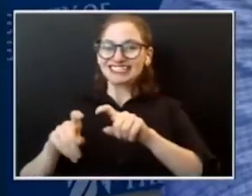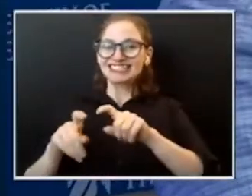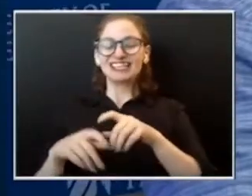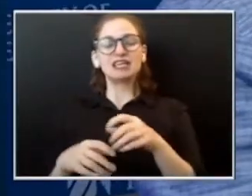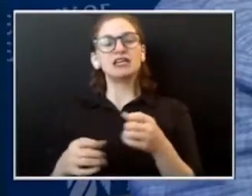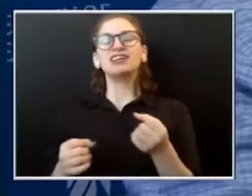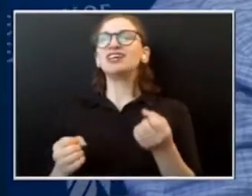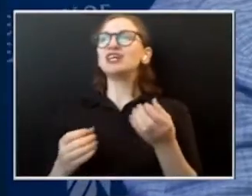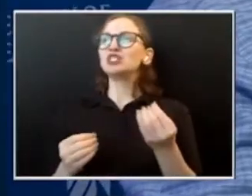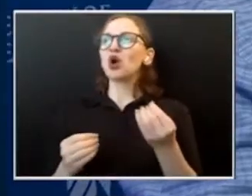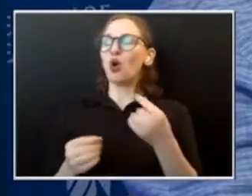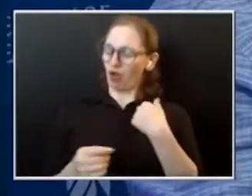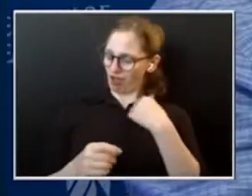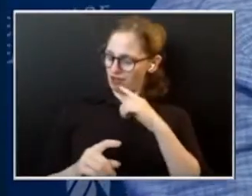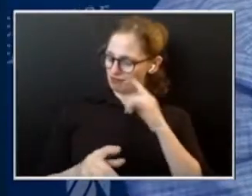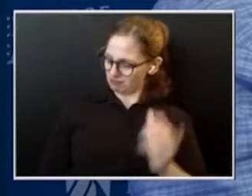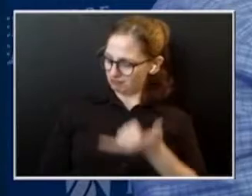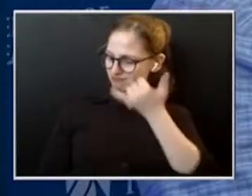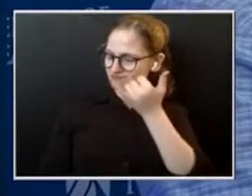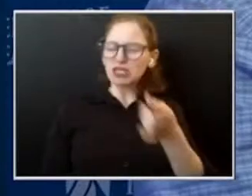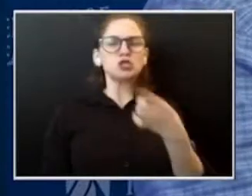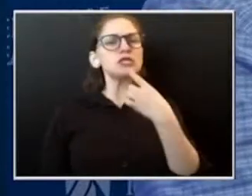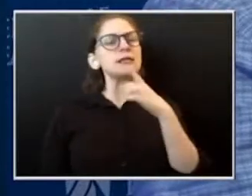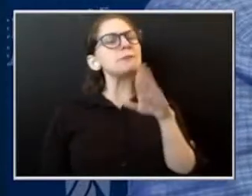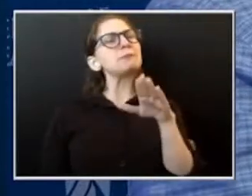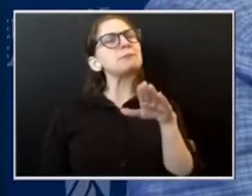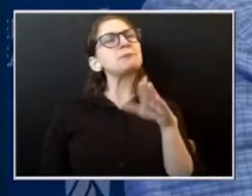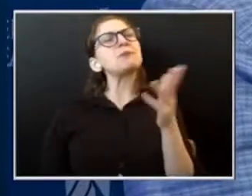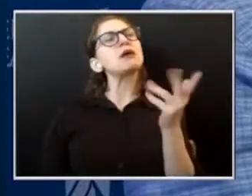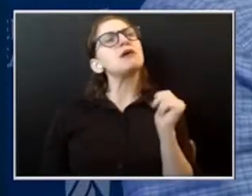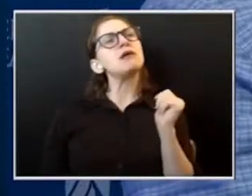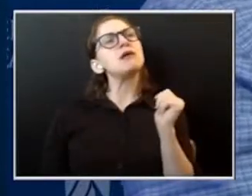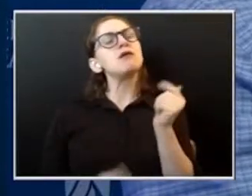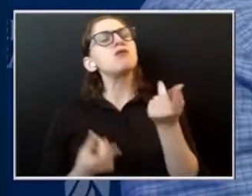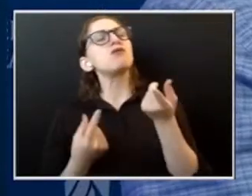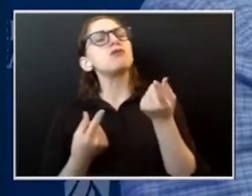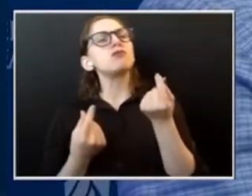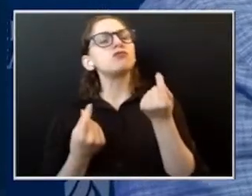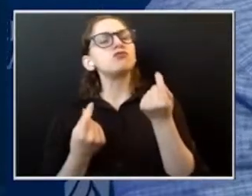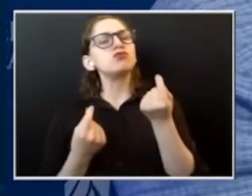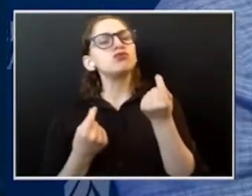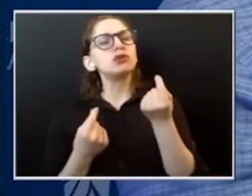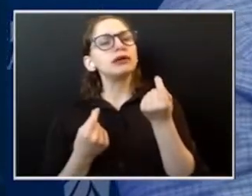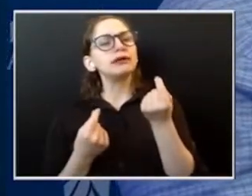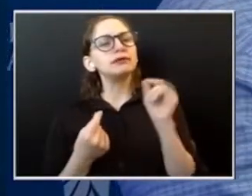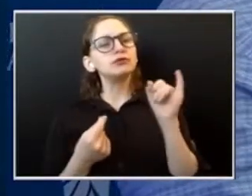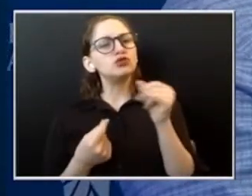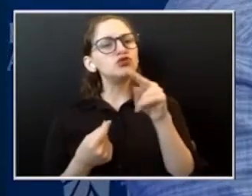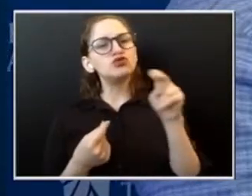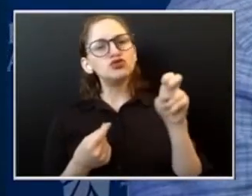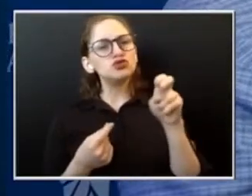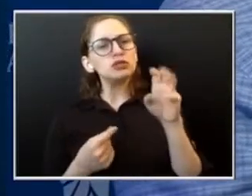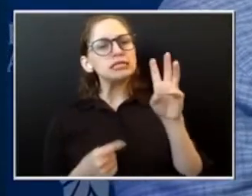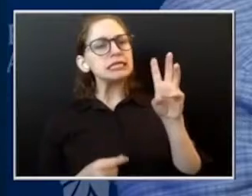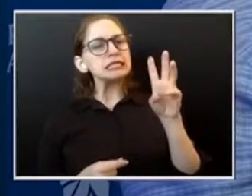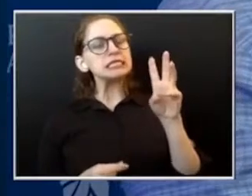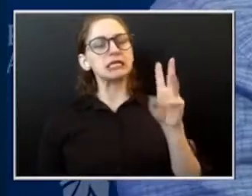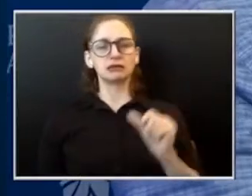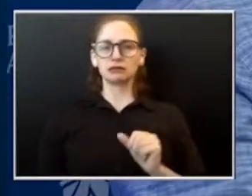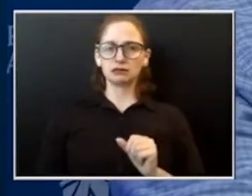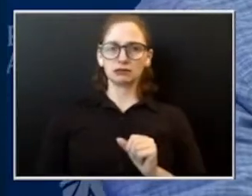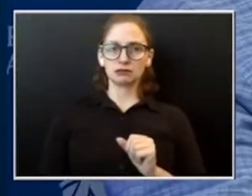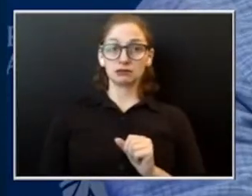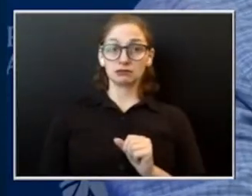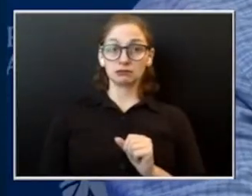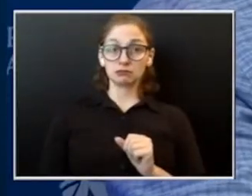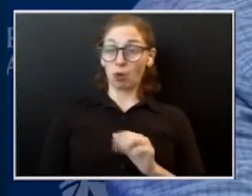answered, she says, yeah, she says, what do you got going on in June 6th? And I go, is that the